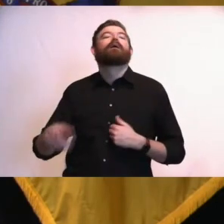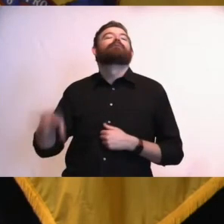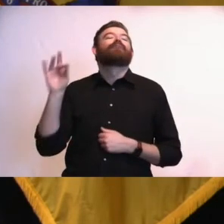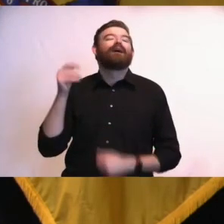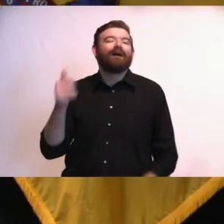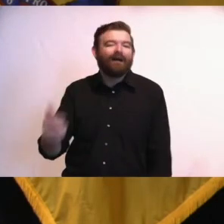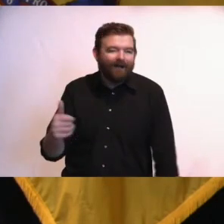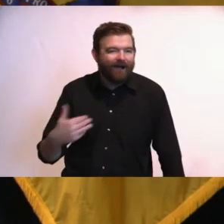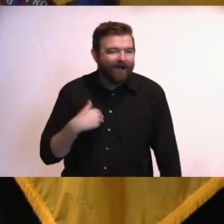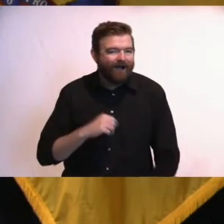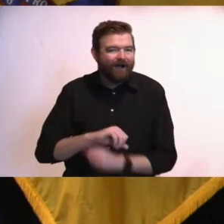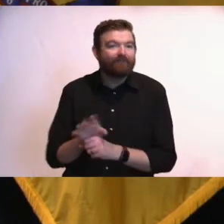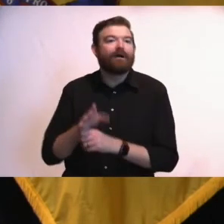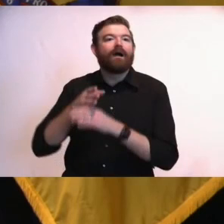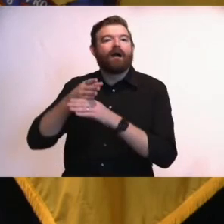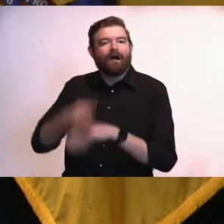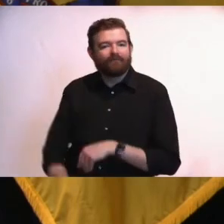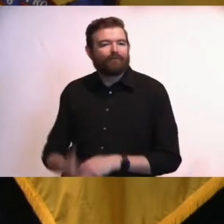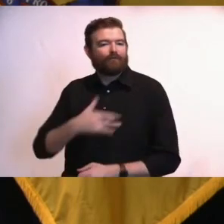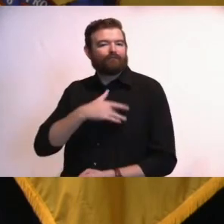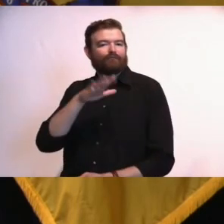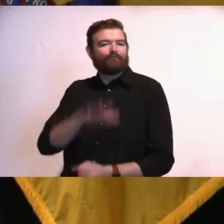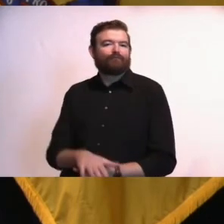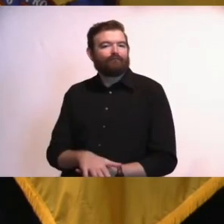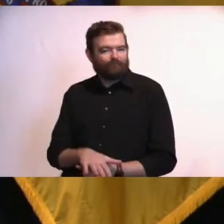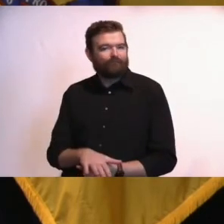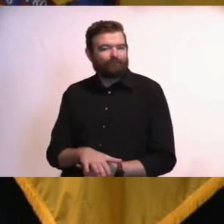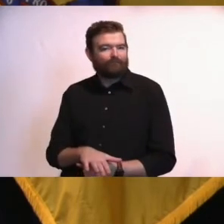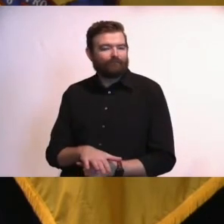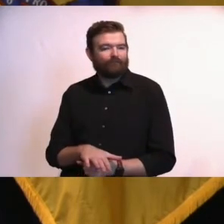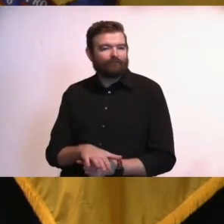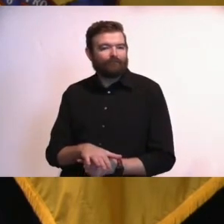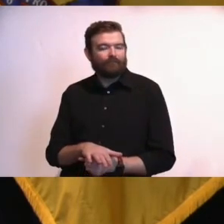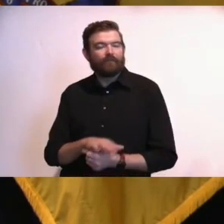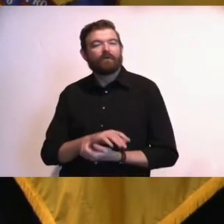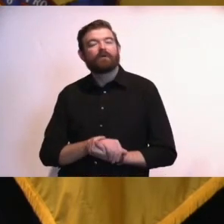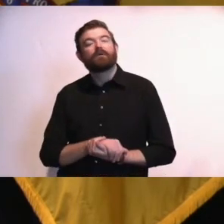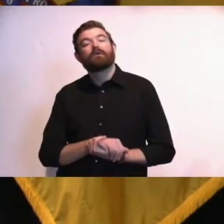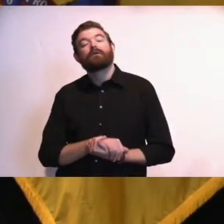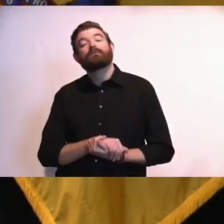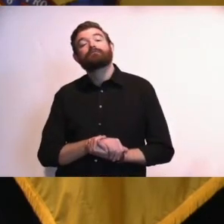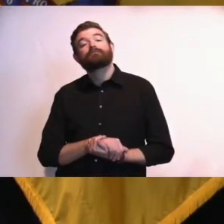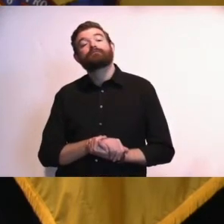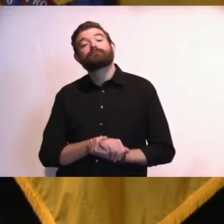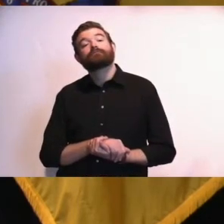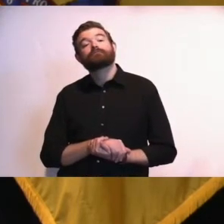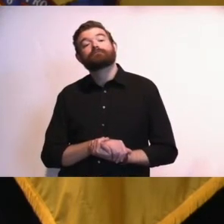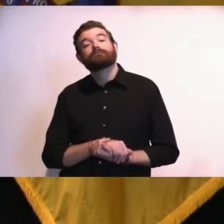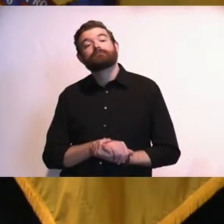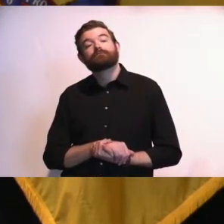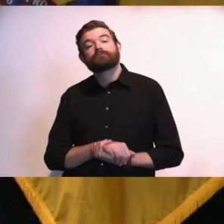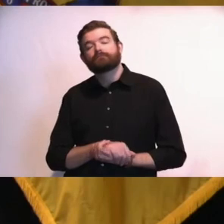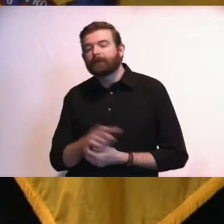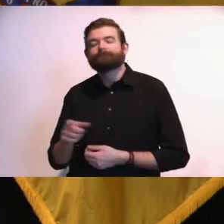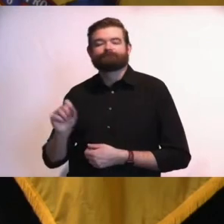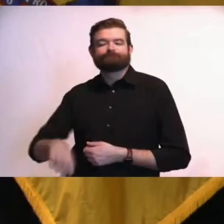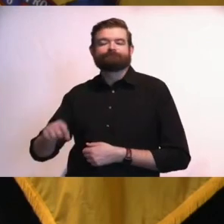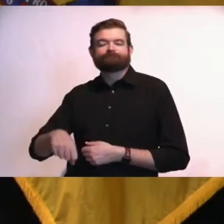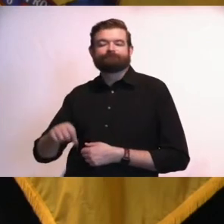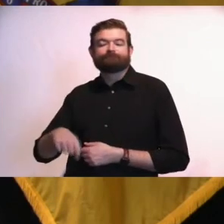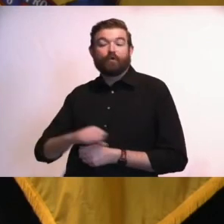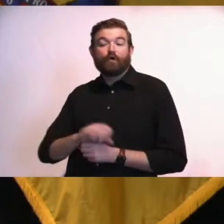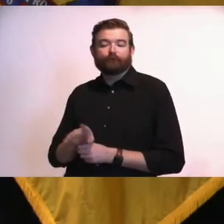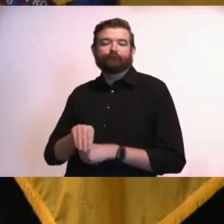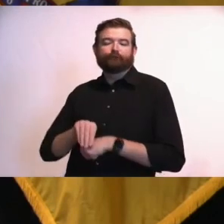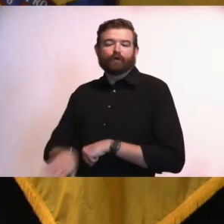the conclusion, at least according to our team member, is that it was a contributing factor to that. So you can't